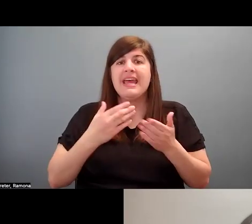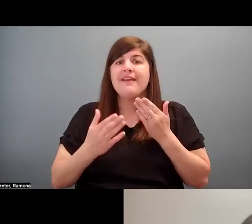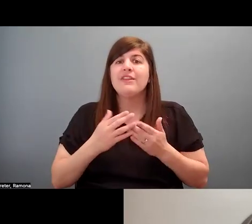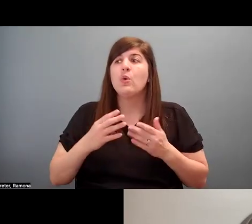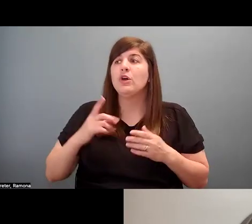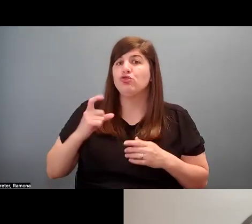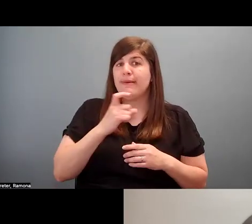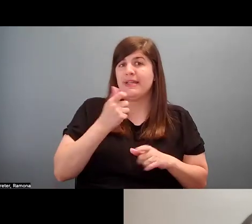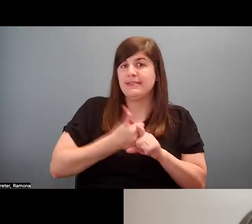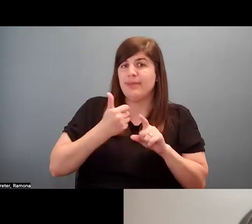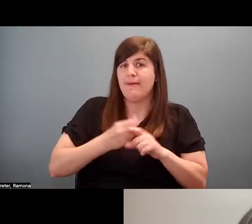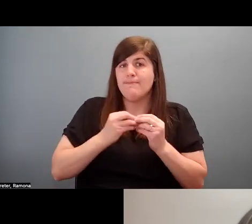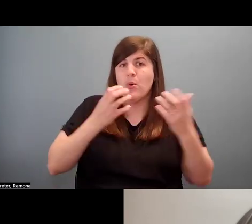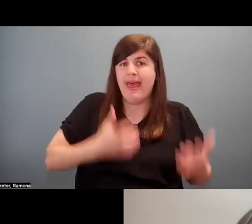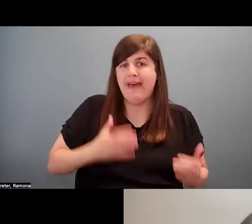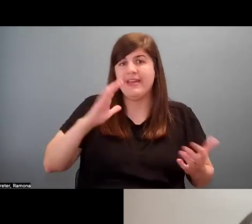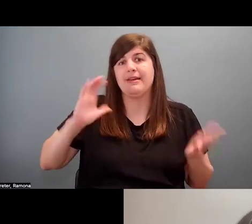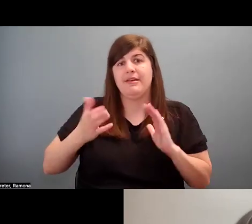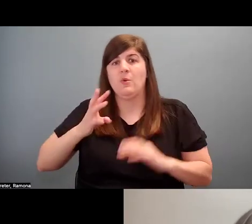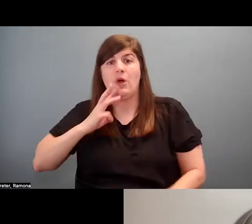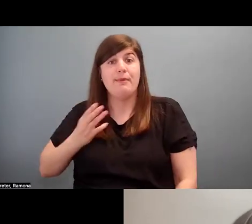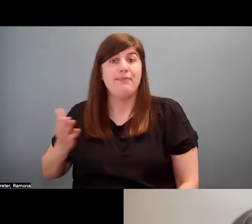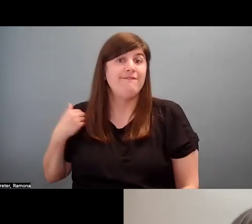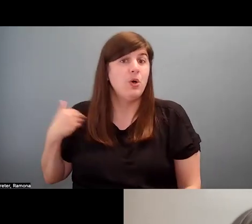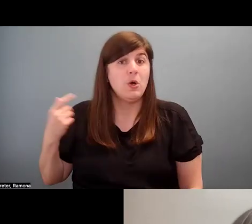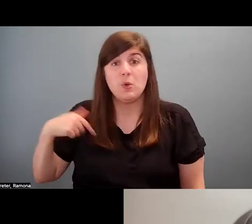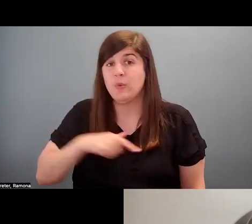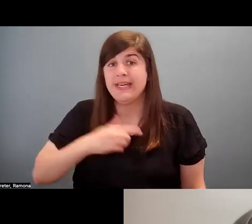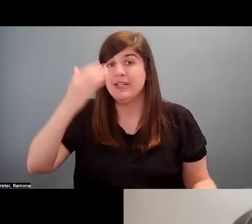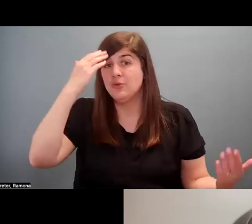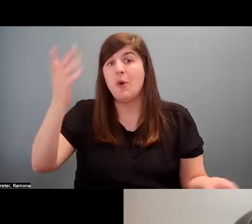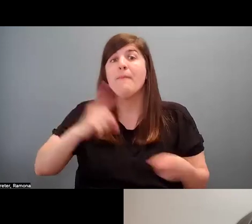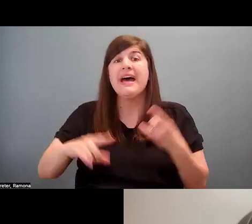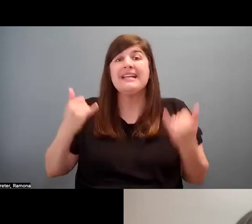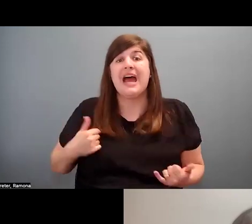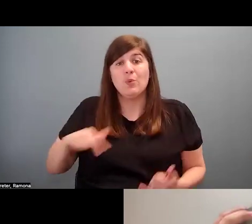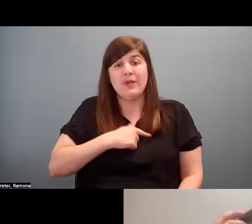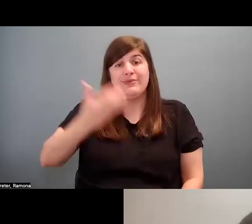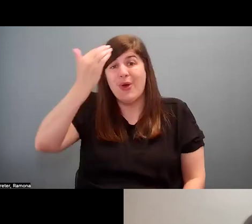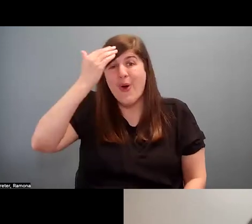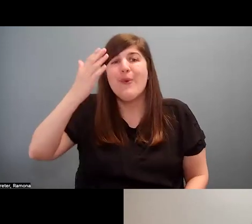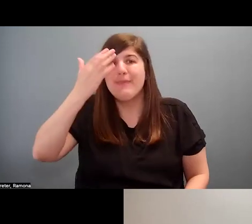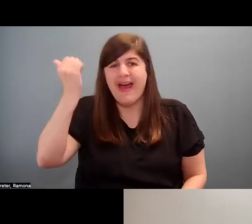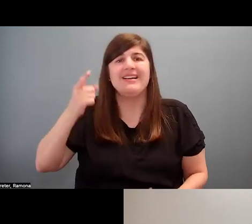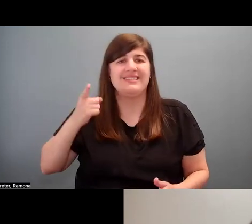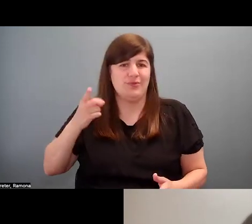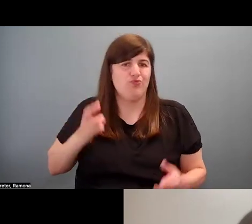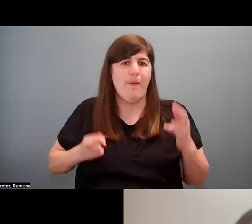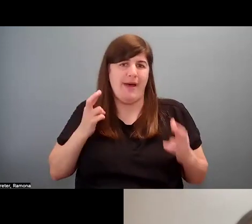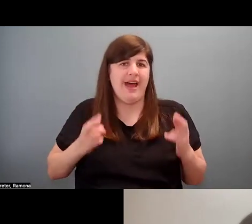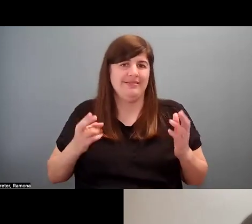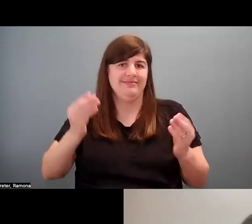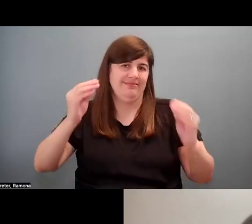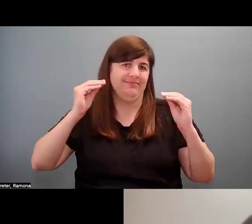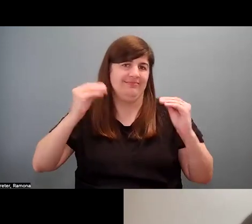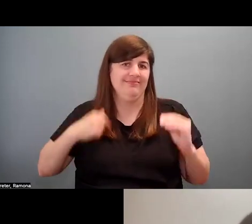water. And that's something that we didn't know before, and we know because of the robot. very cool. Yeah, I think it's easy